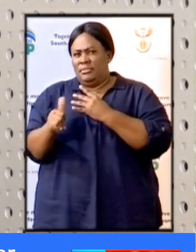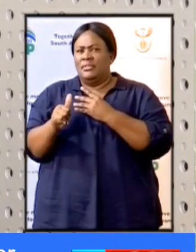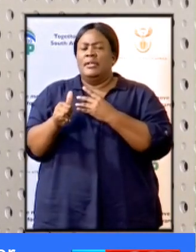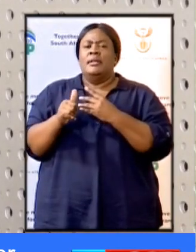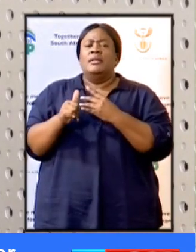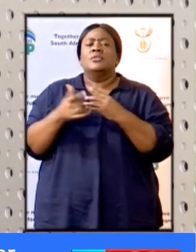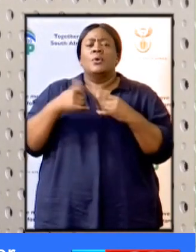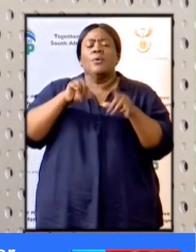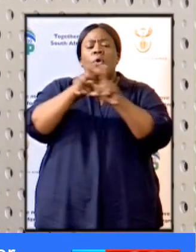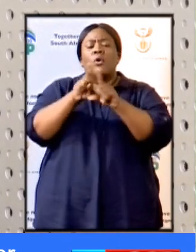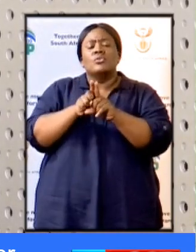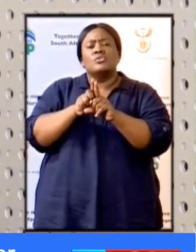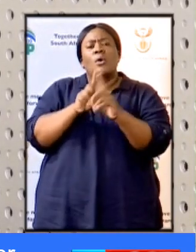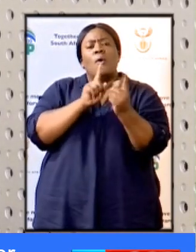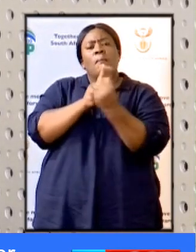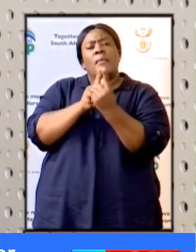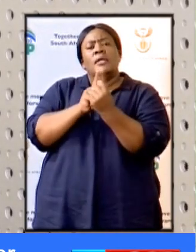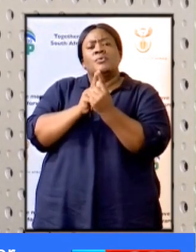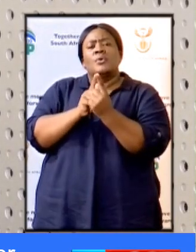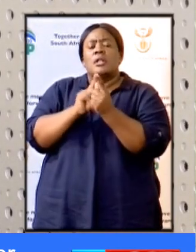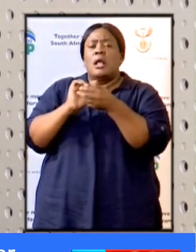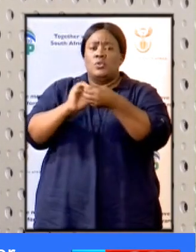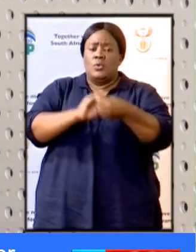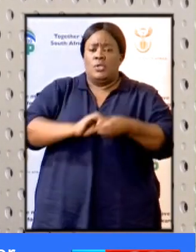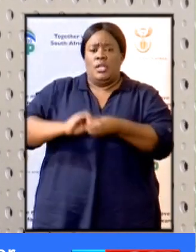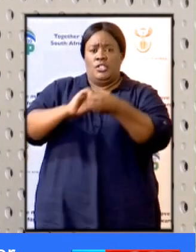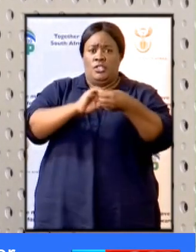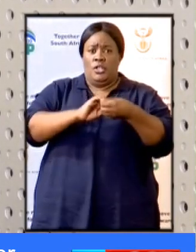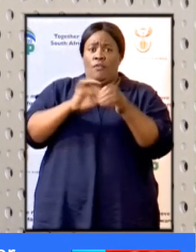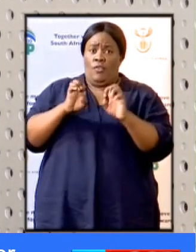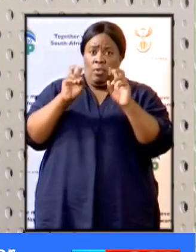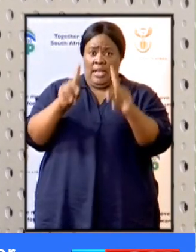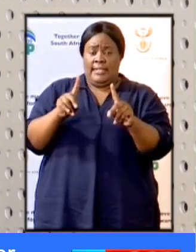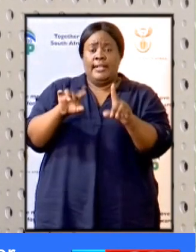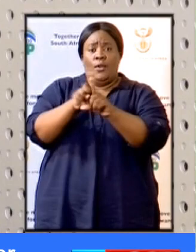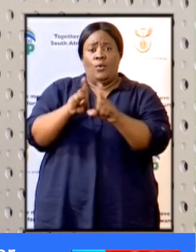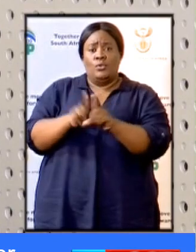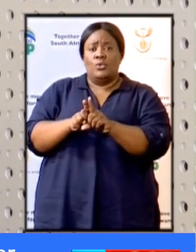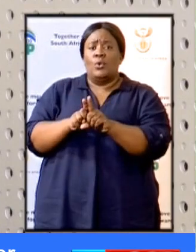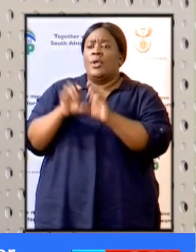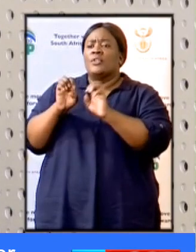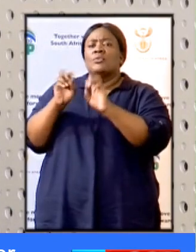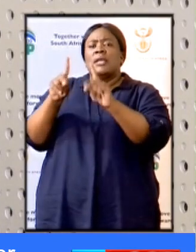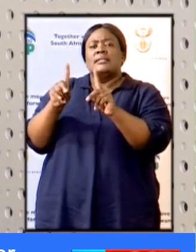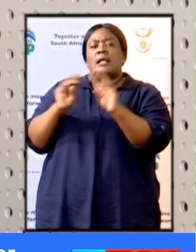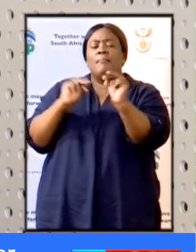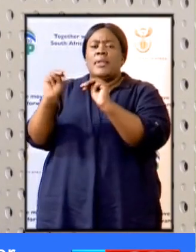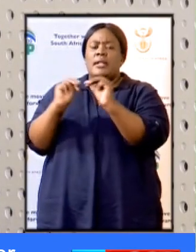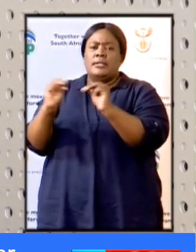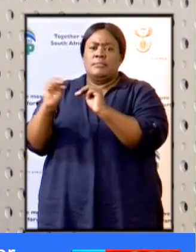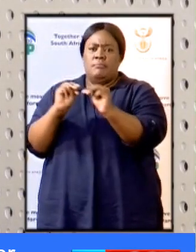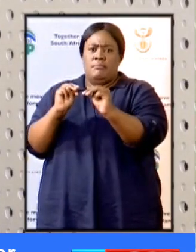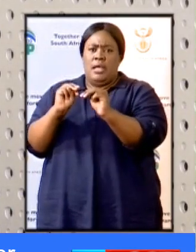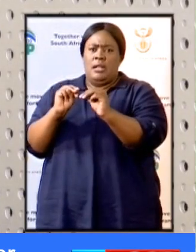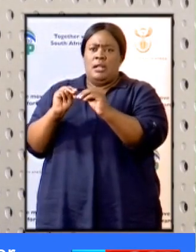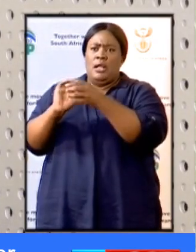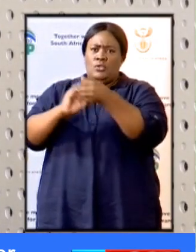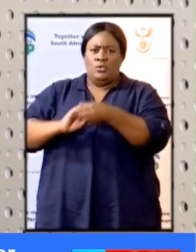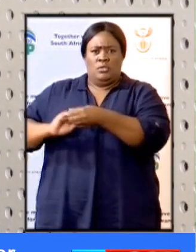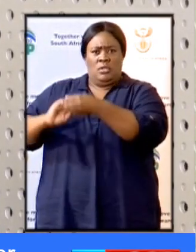met with the Association of Special Education. We met with Education Management Association of South Africa,